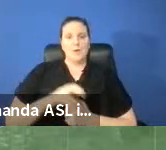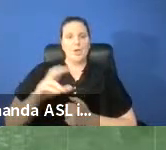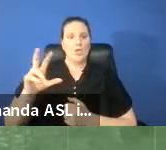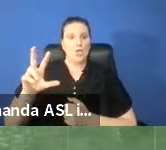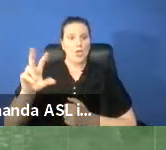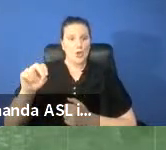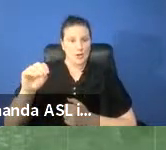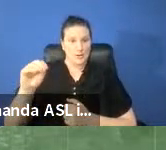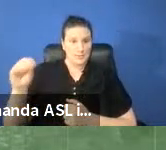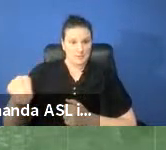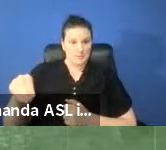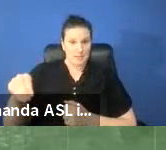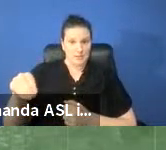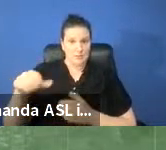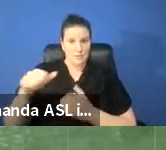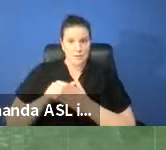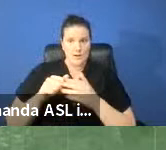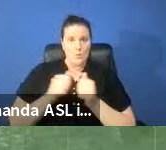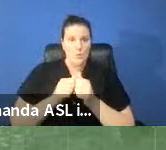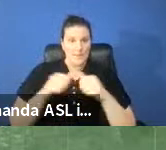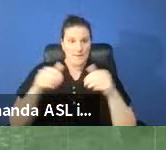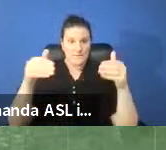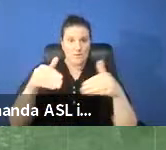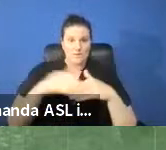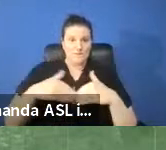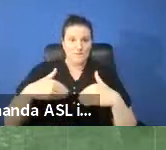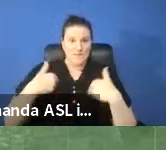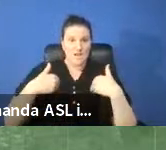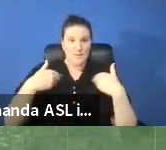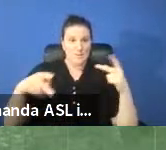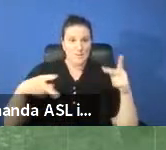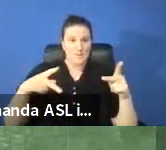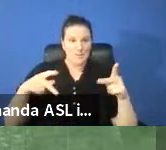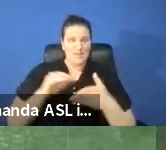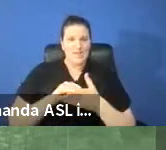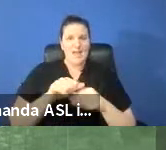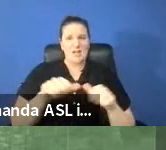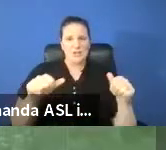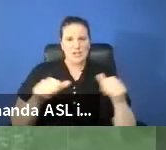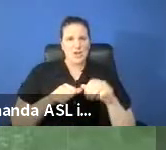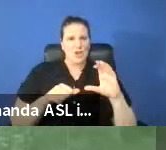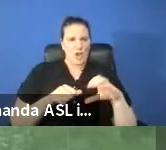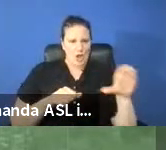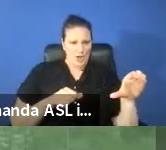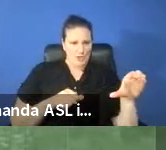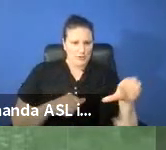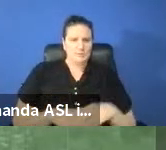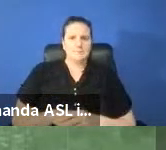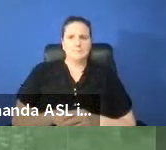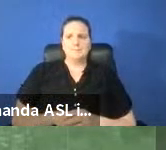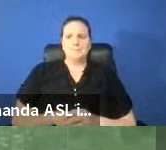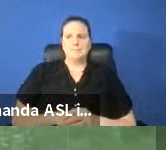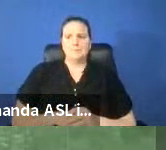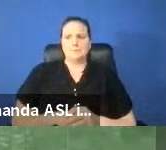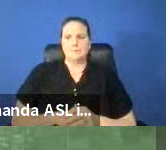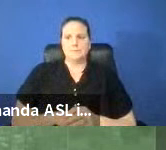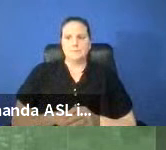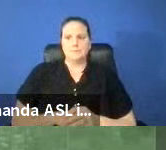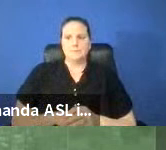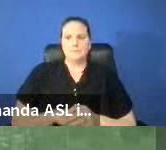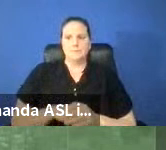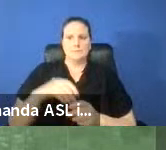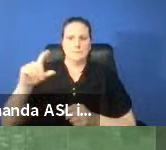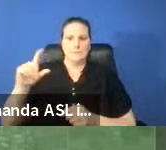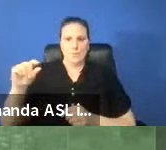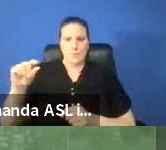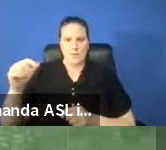with a concentration of young people in that area near Clark College and east. And then in